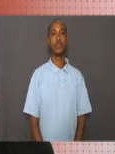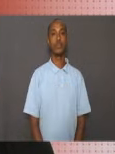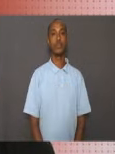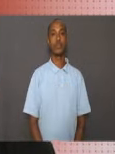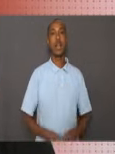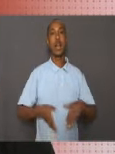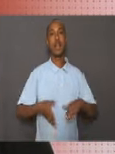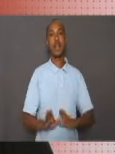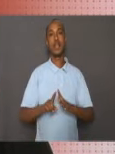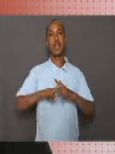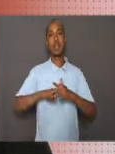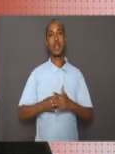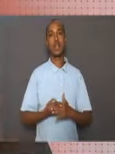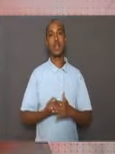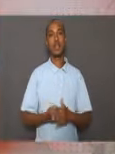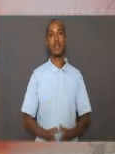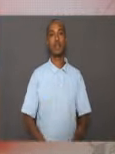Let us begin.